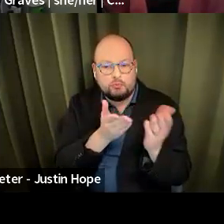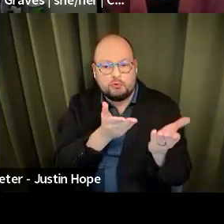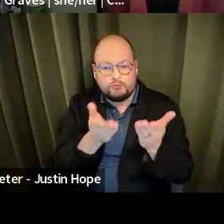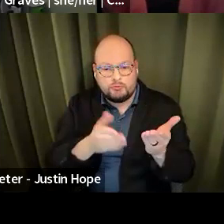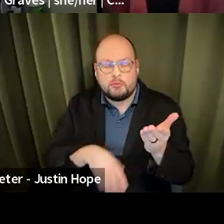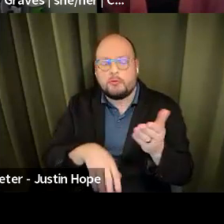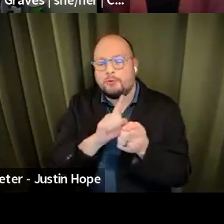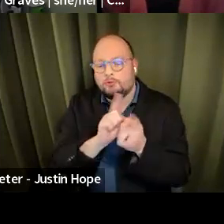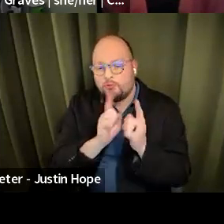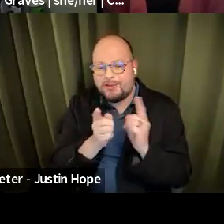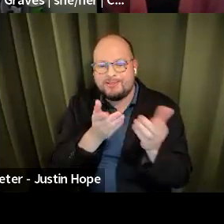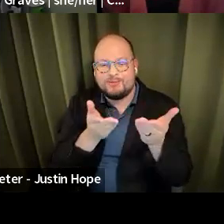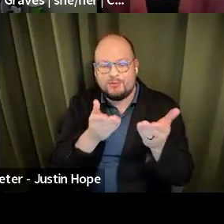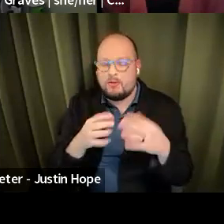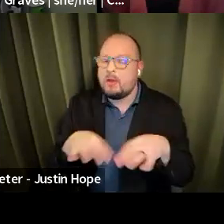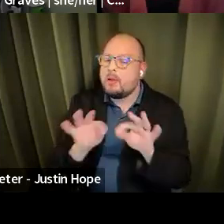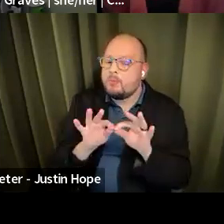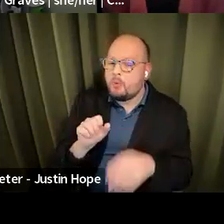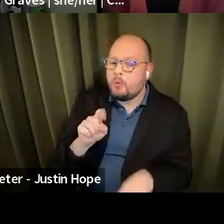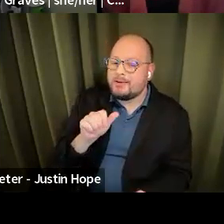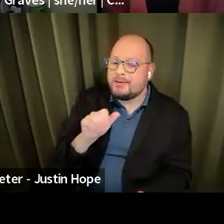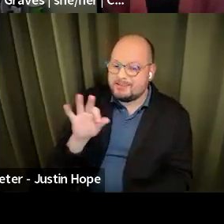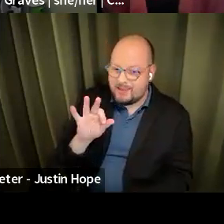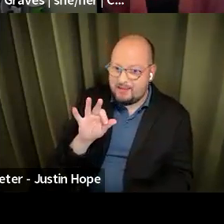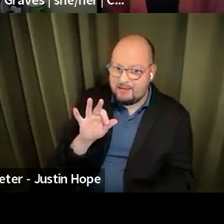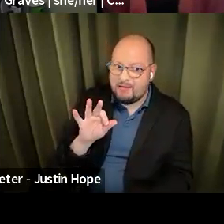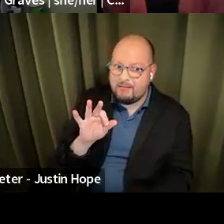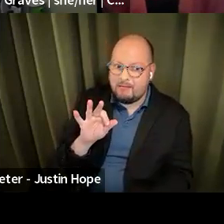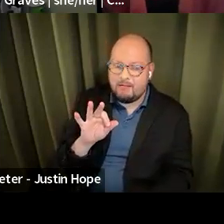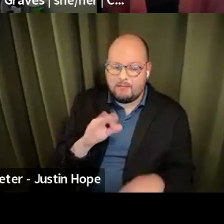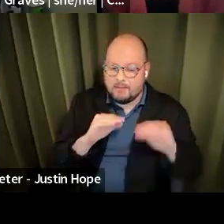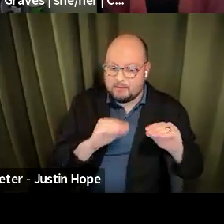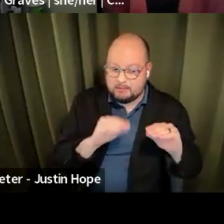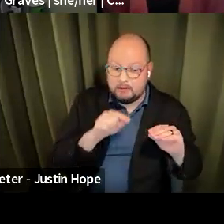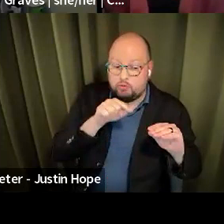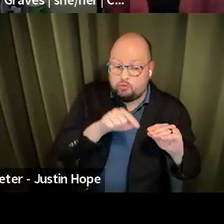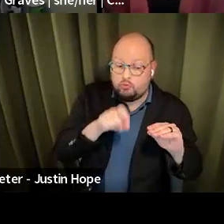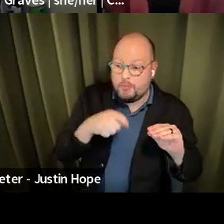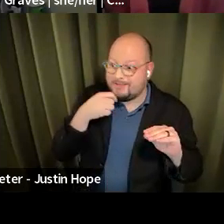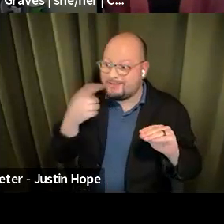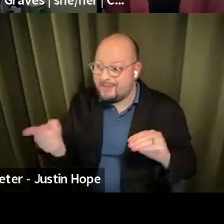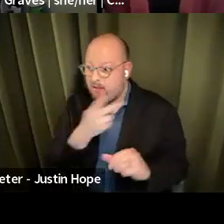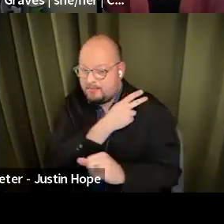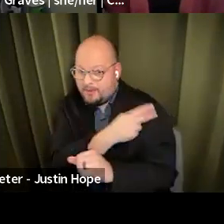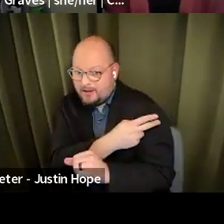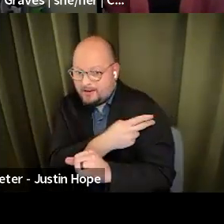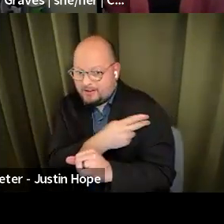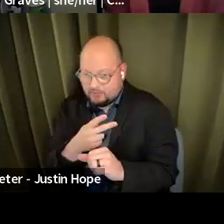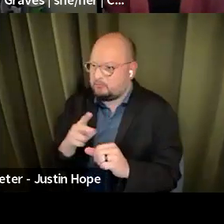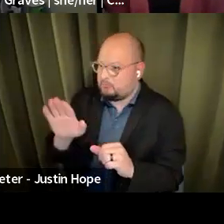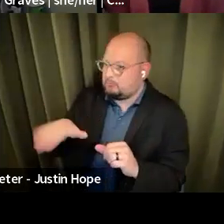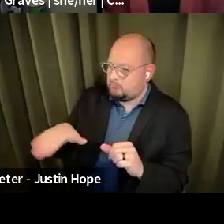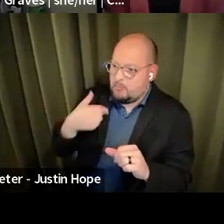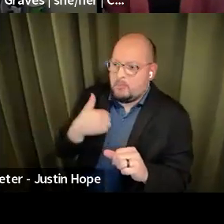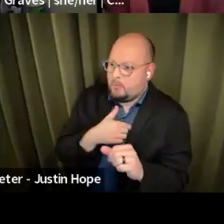is for staff to know that it's important for them to let the patient know about the services they have available, how